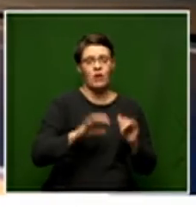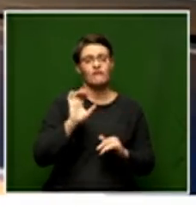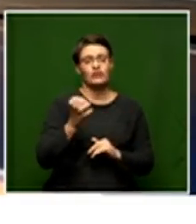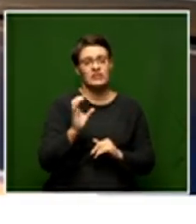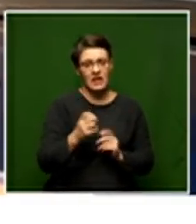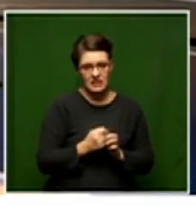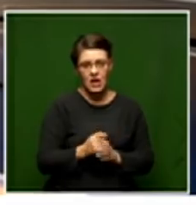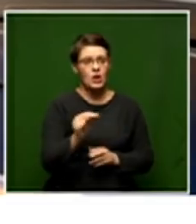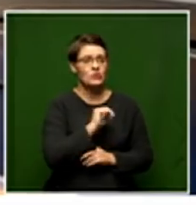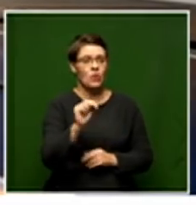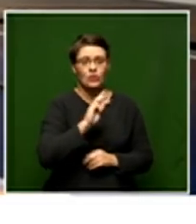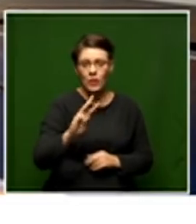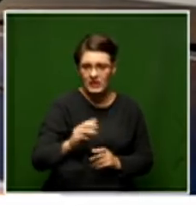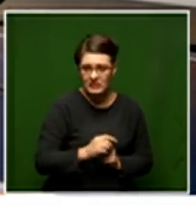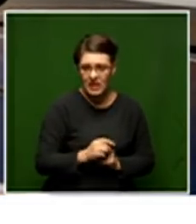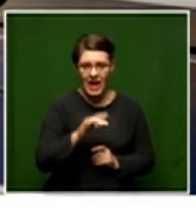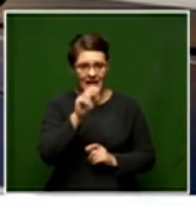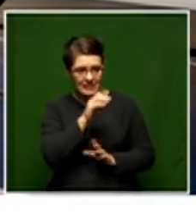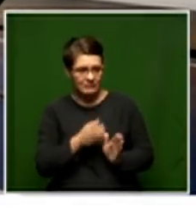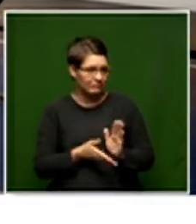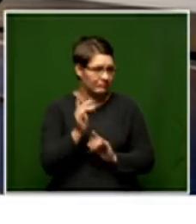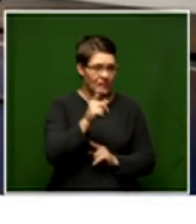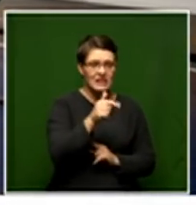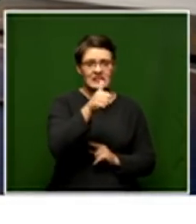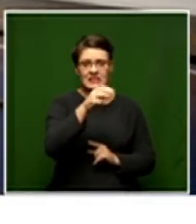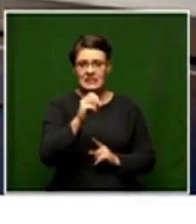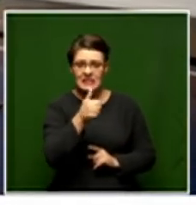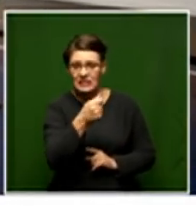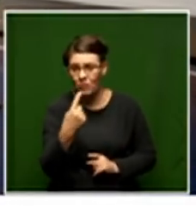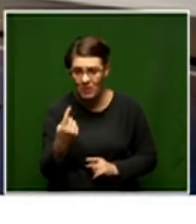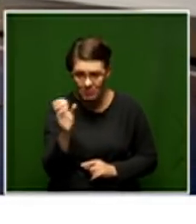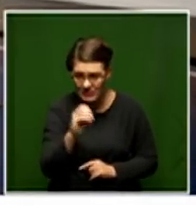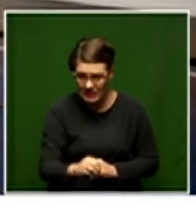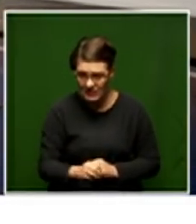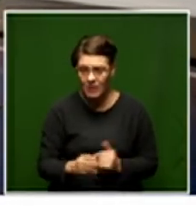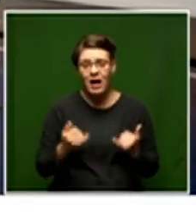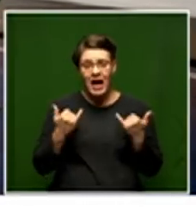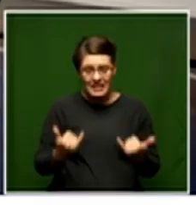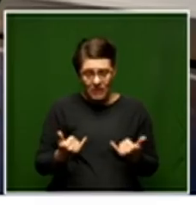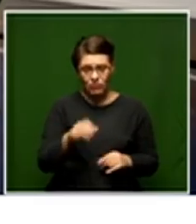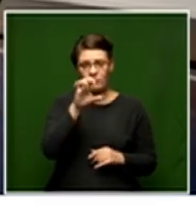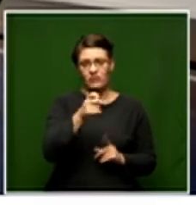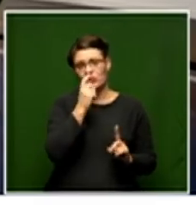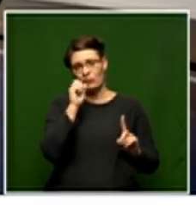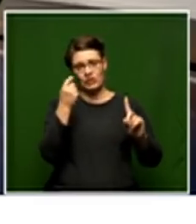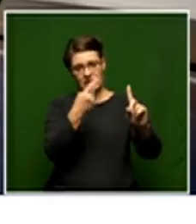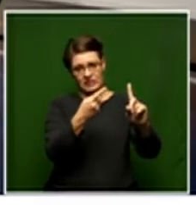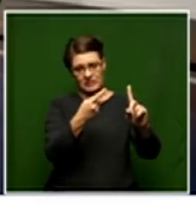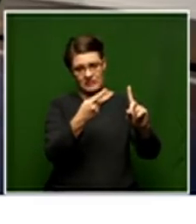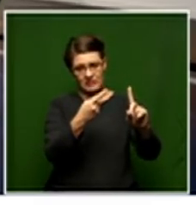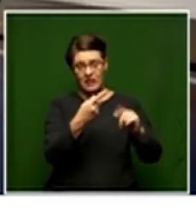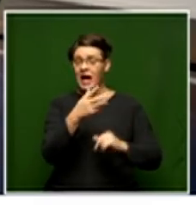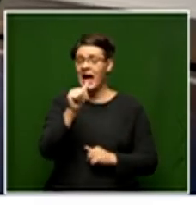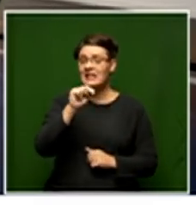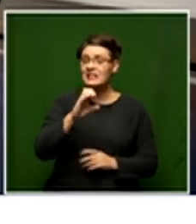State, in the Northwest, the ANC moving to 61% by current provincial projections.